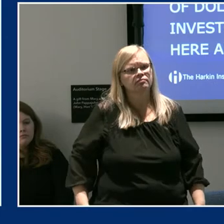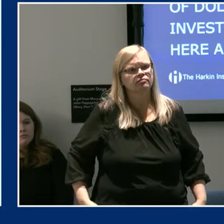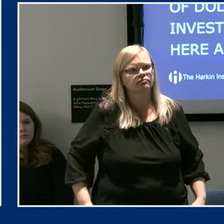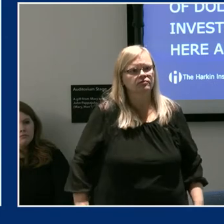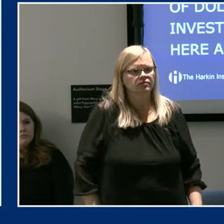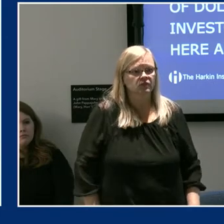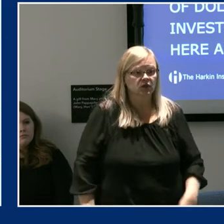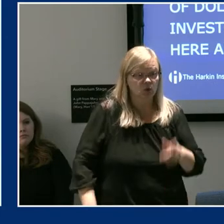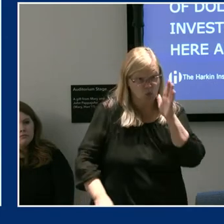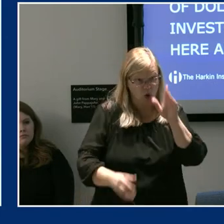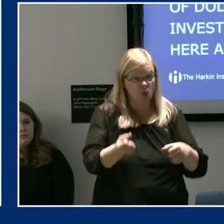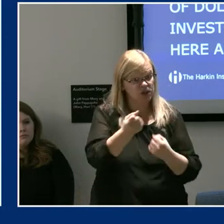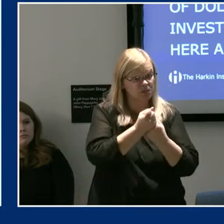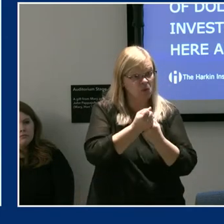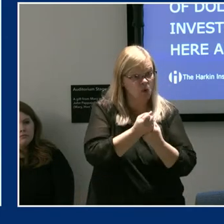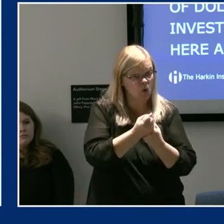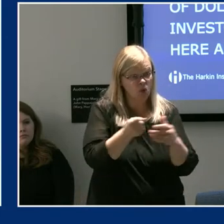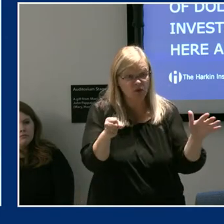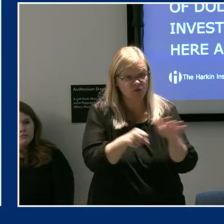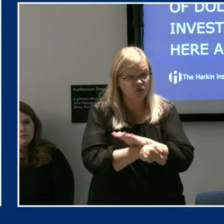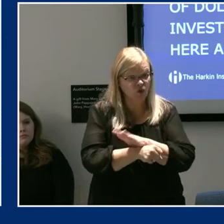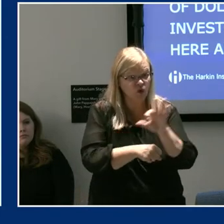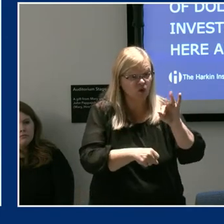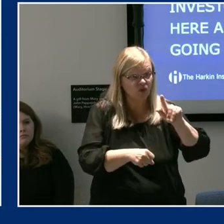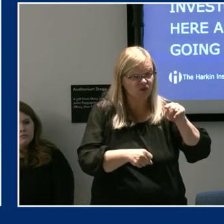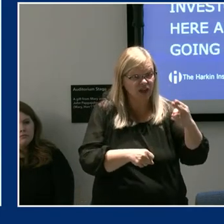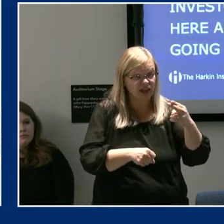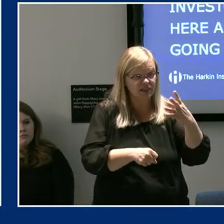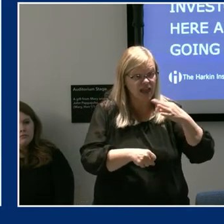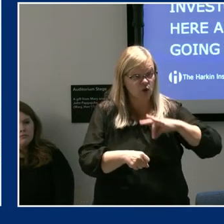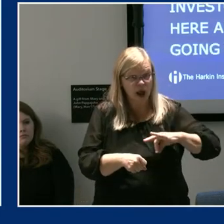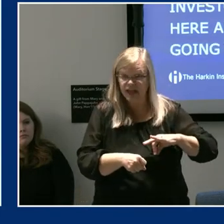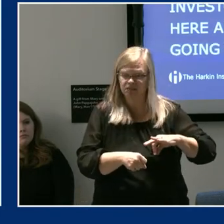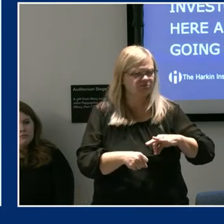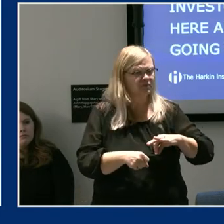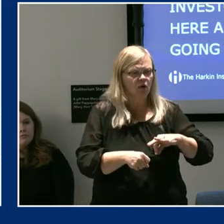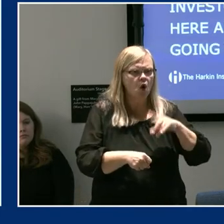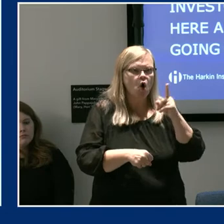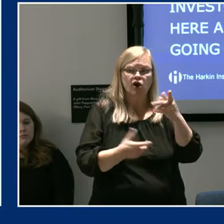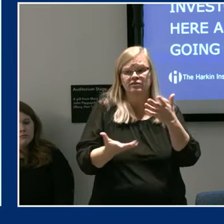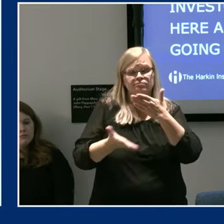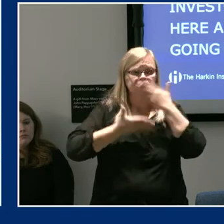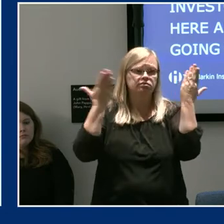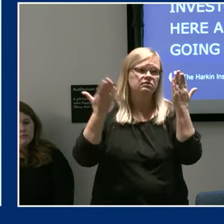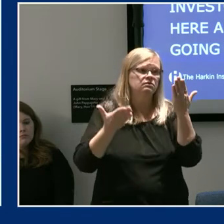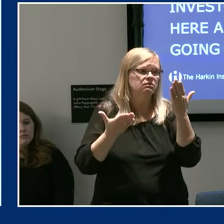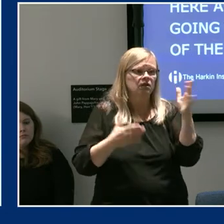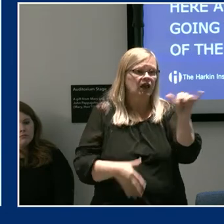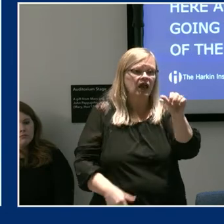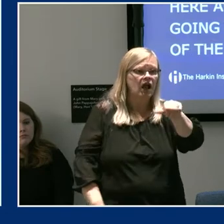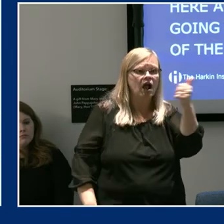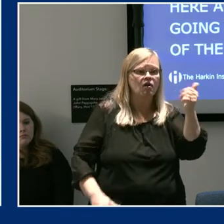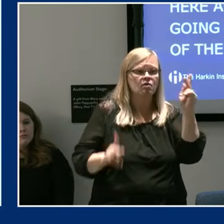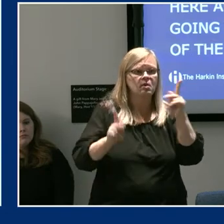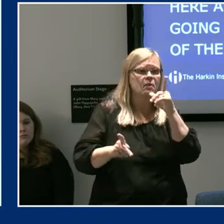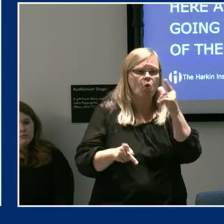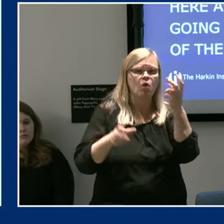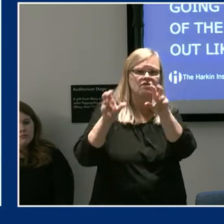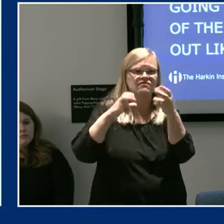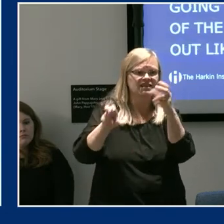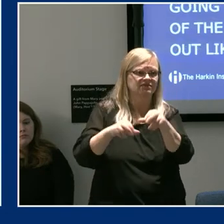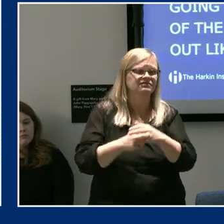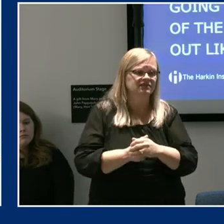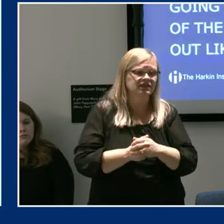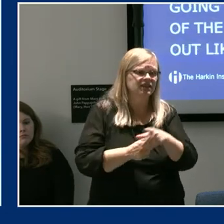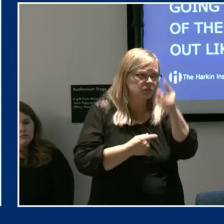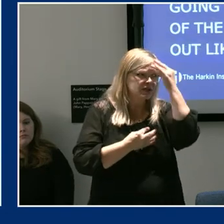are we going to back that by the full faith and credit of the United States? Or are you just going to be out like any other private investor? Well, I think